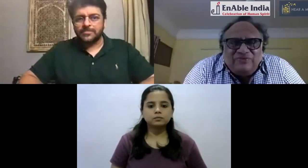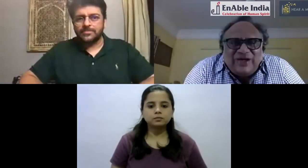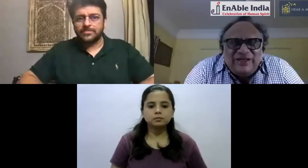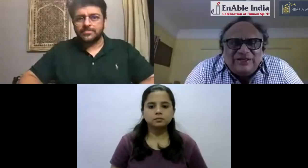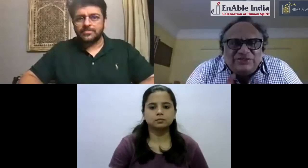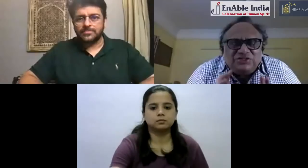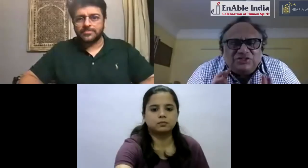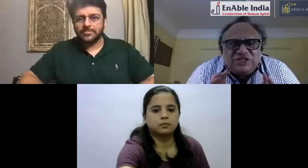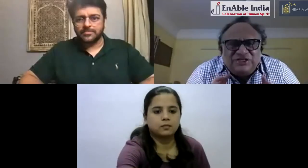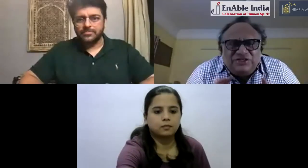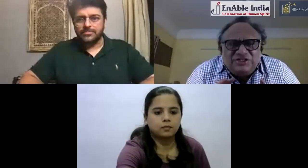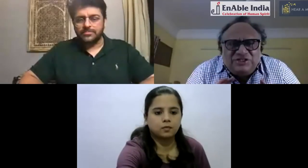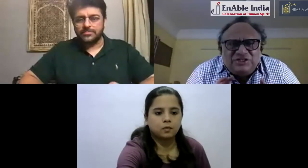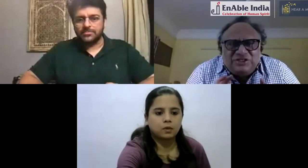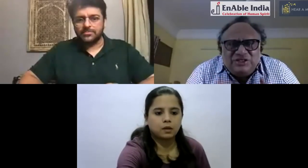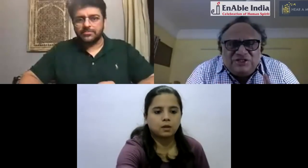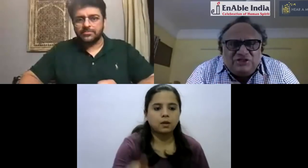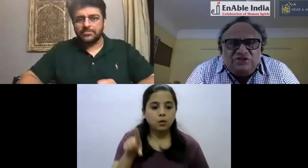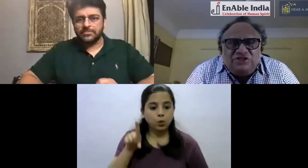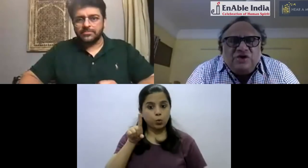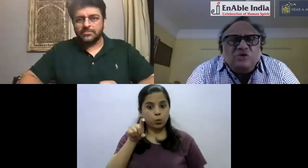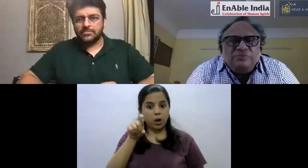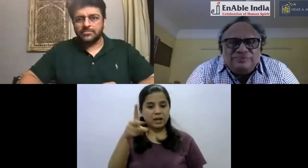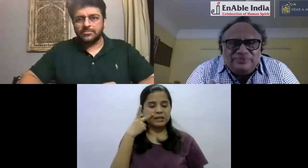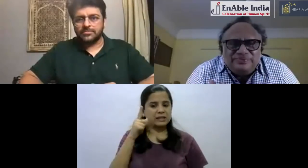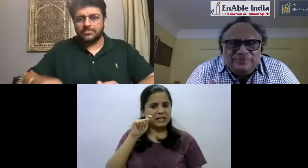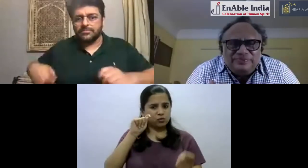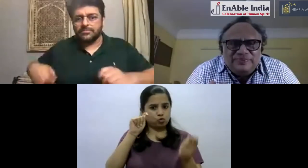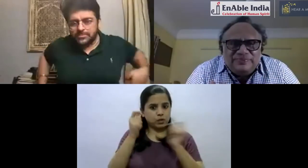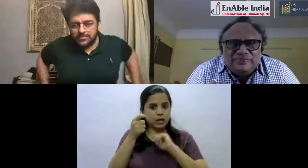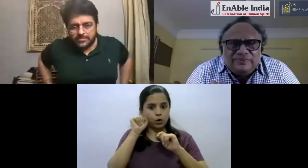a virus changes its genome,